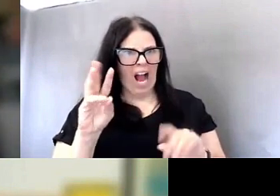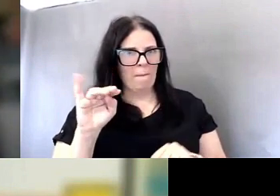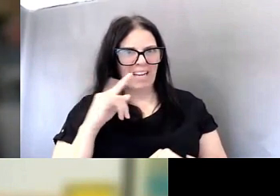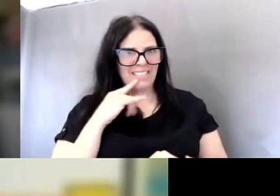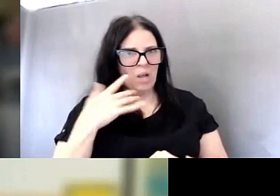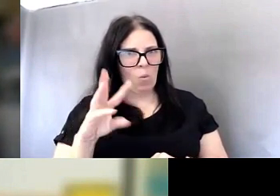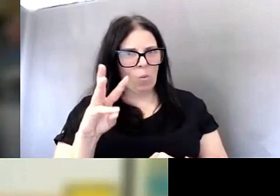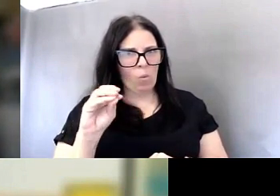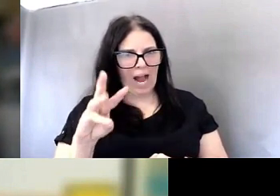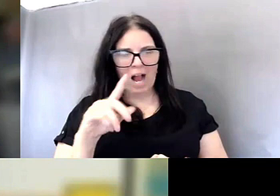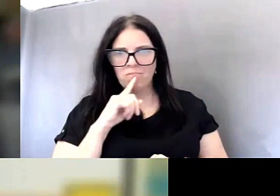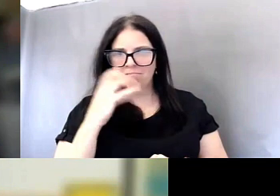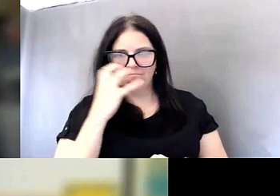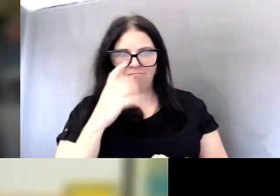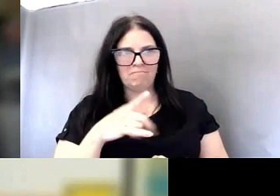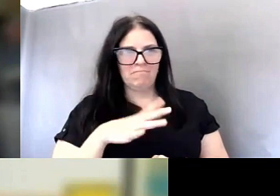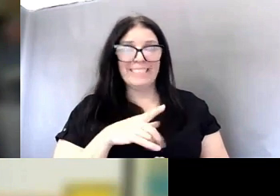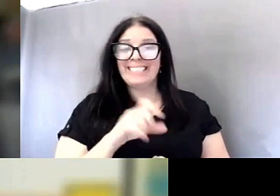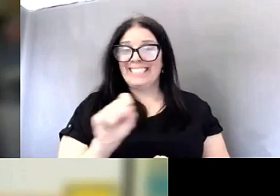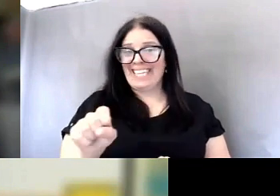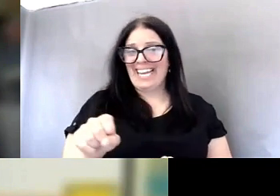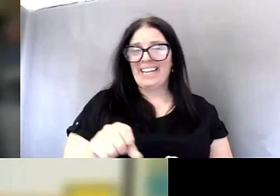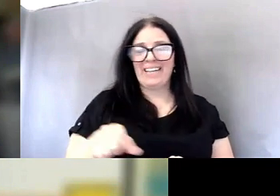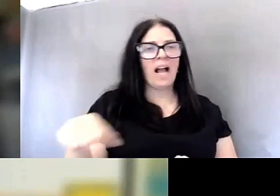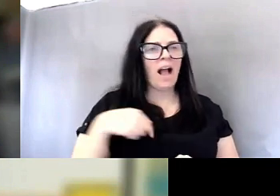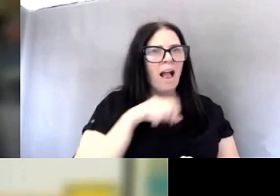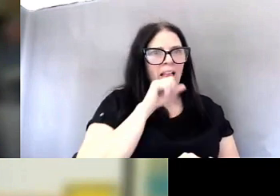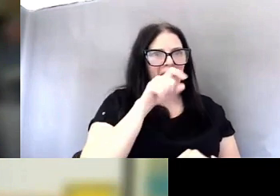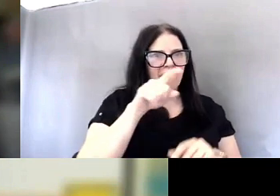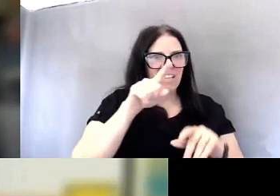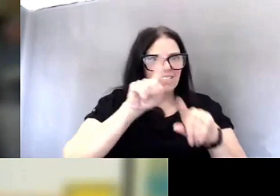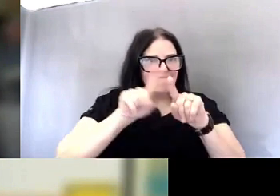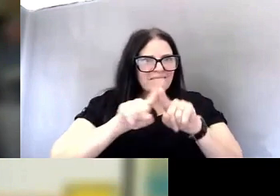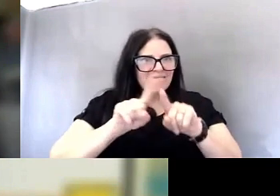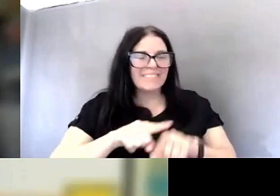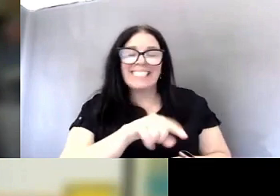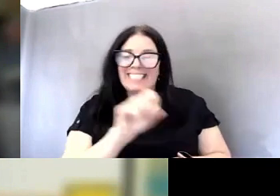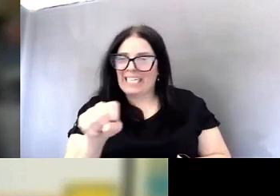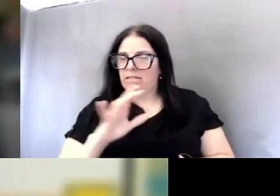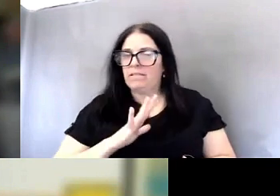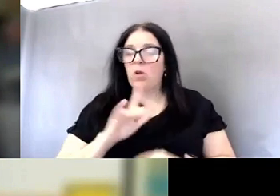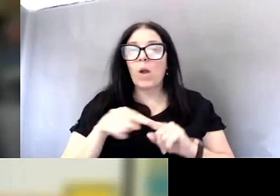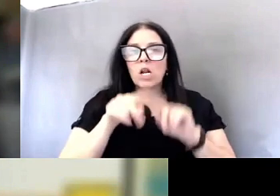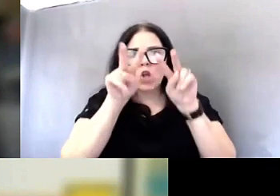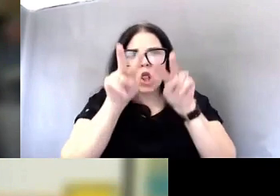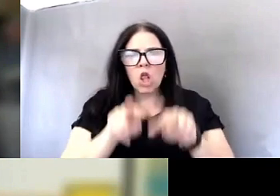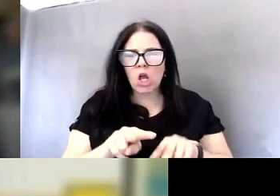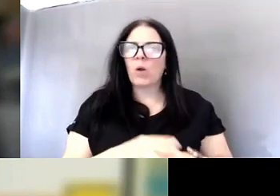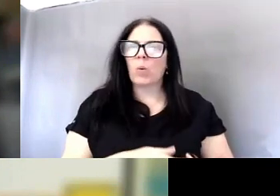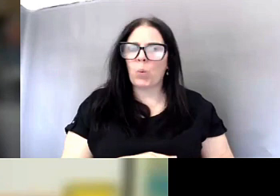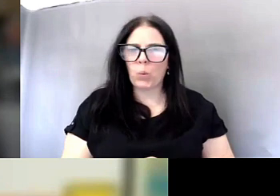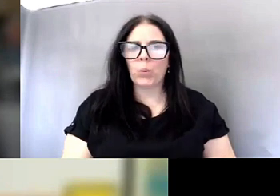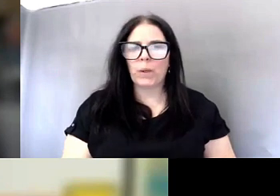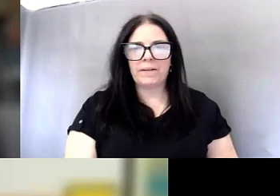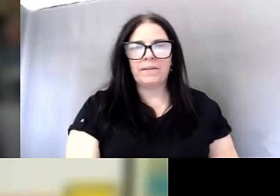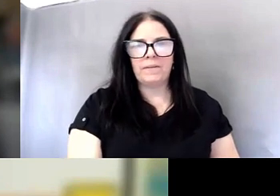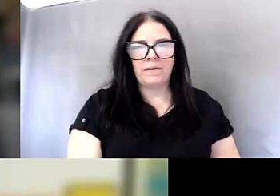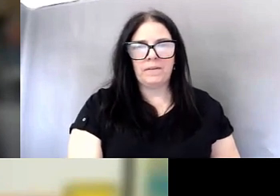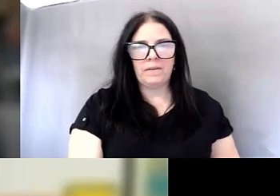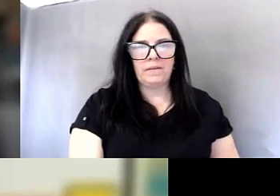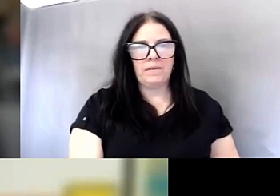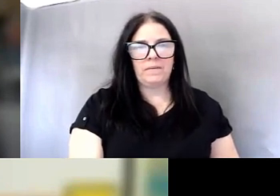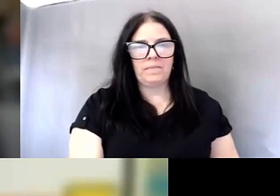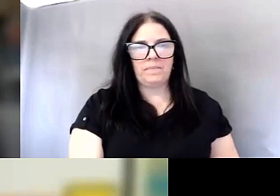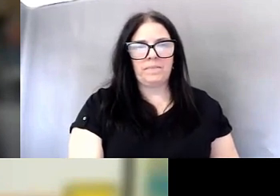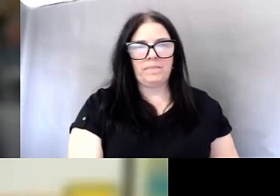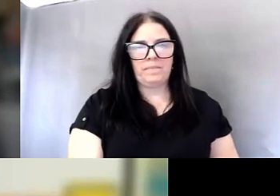That's great. Awesome. I hope Lots of people, resources. they are once you get going. Yeah. Perfect.